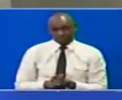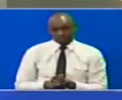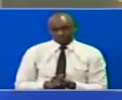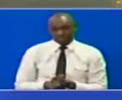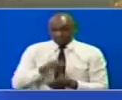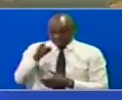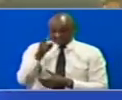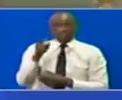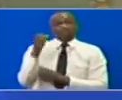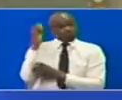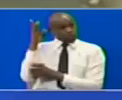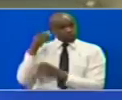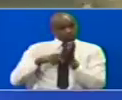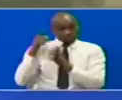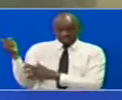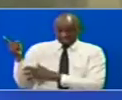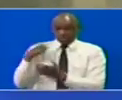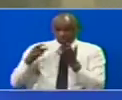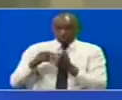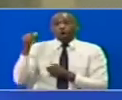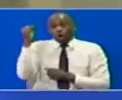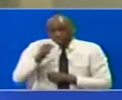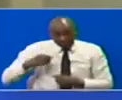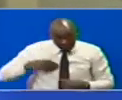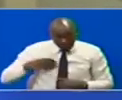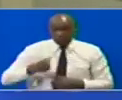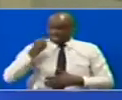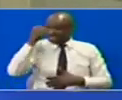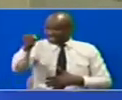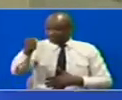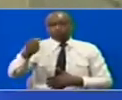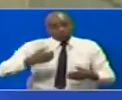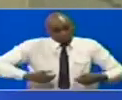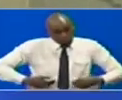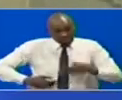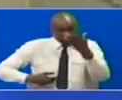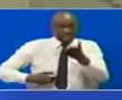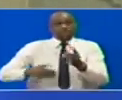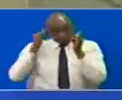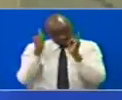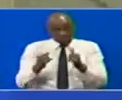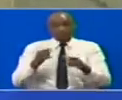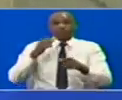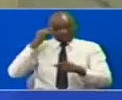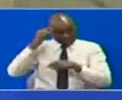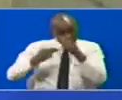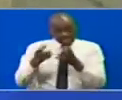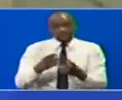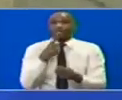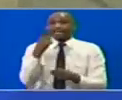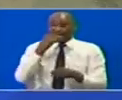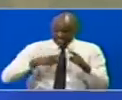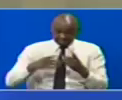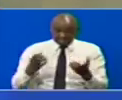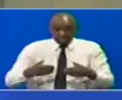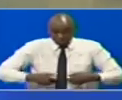This thought would see congregants of the older generation pass over a torch, signifying the beginning of another century, with